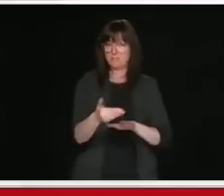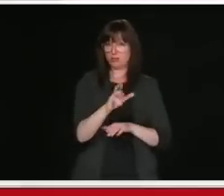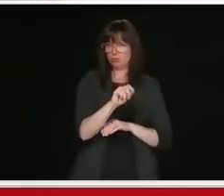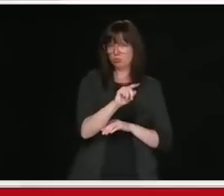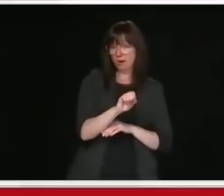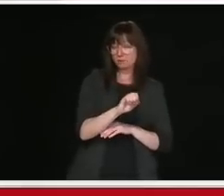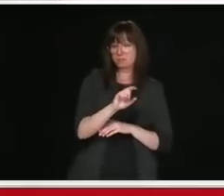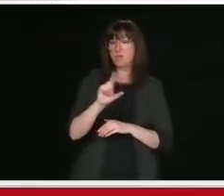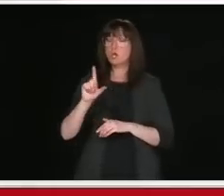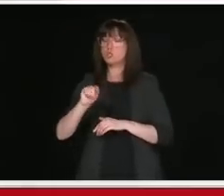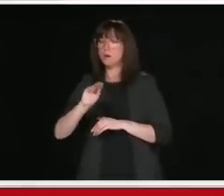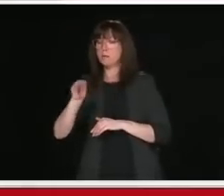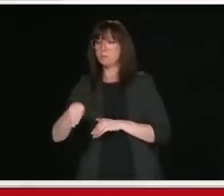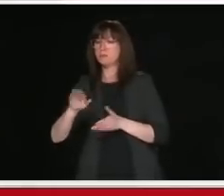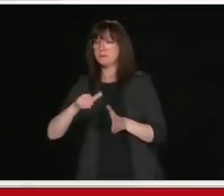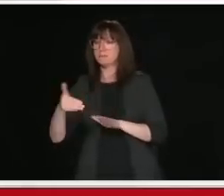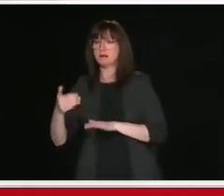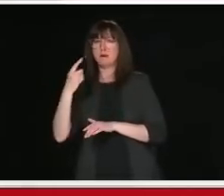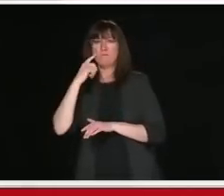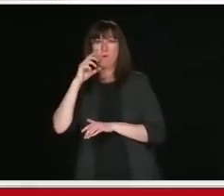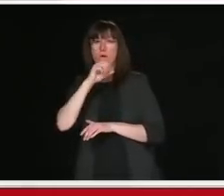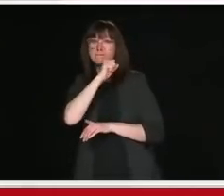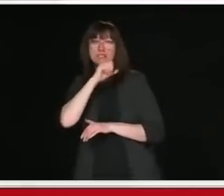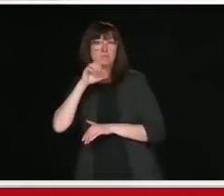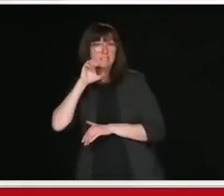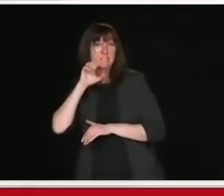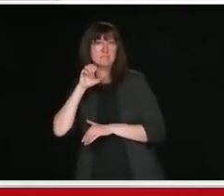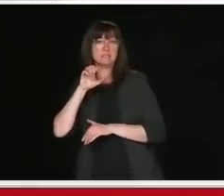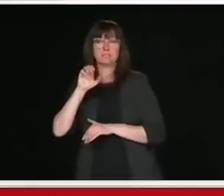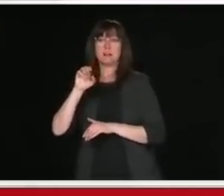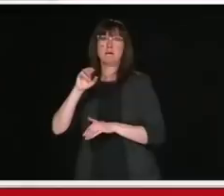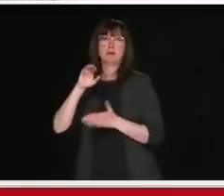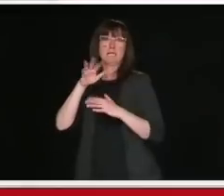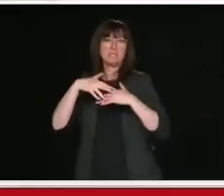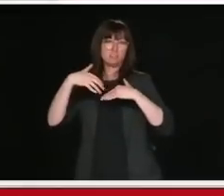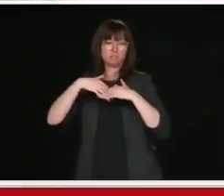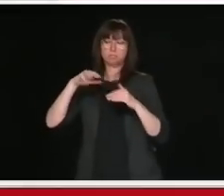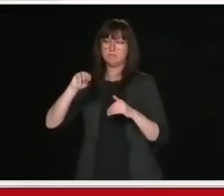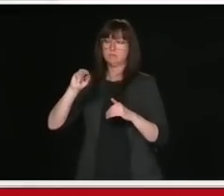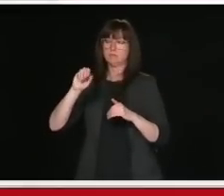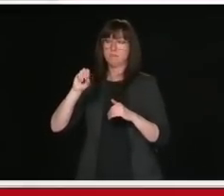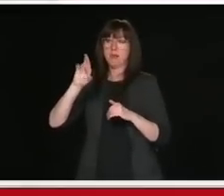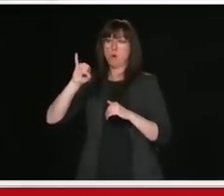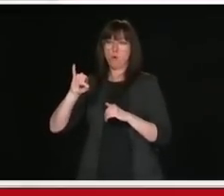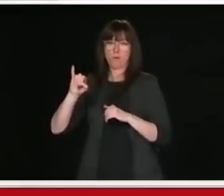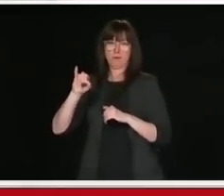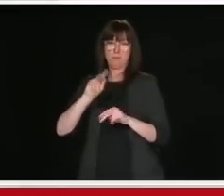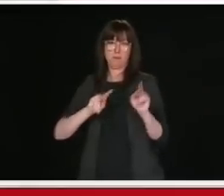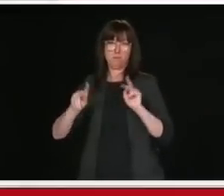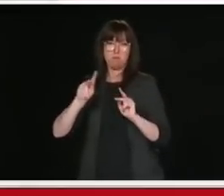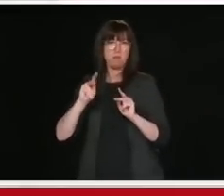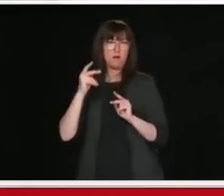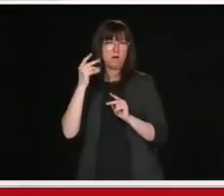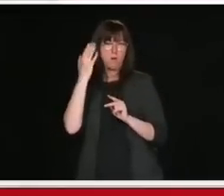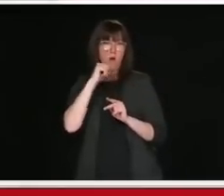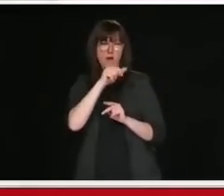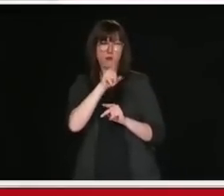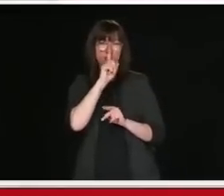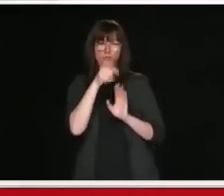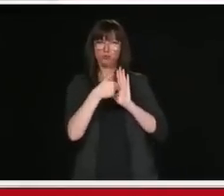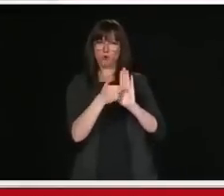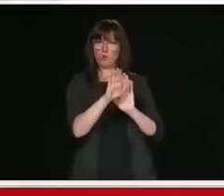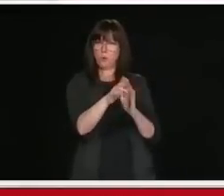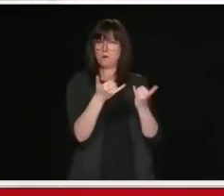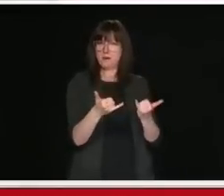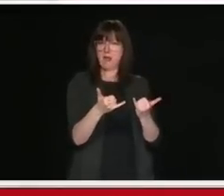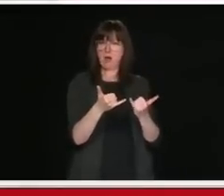elderly Maori people. So I'm wondering why your government can't release the modeling you have in your possession right now to help Canadians prepare